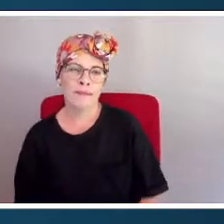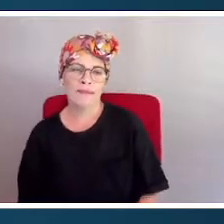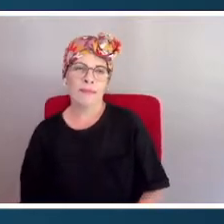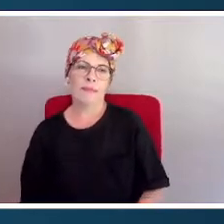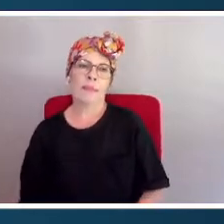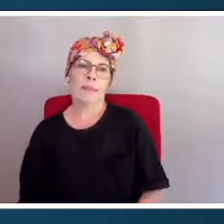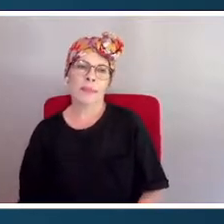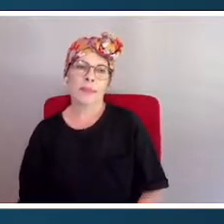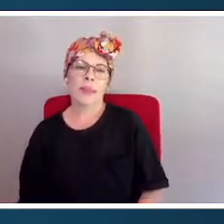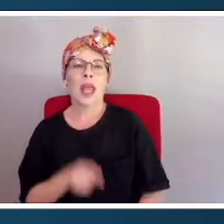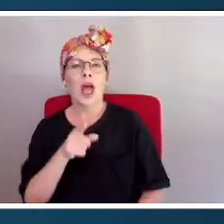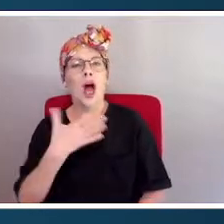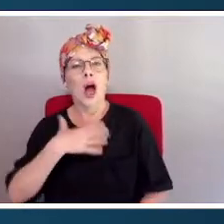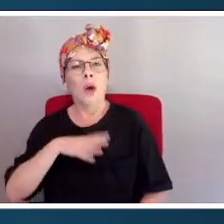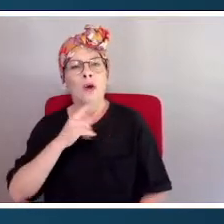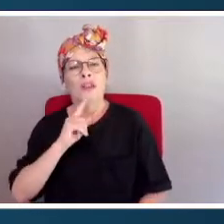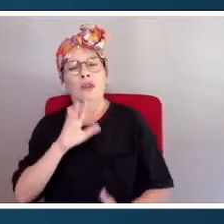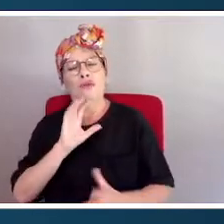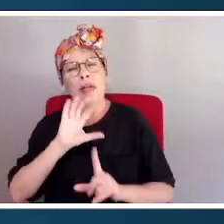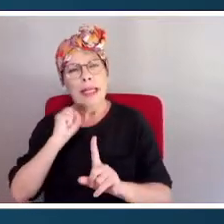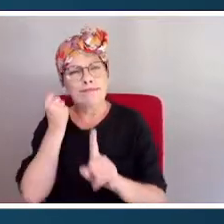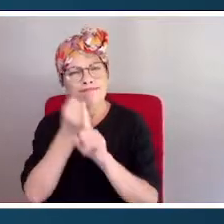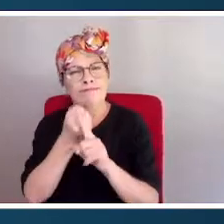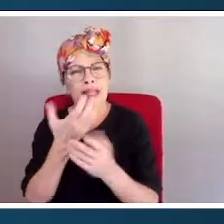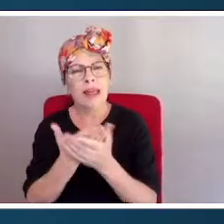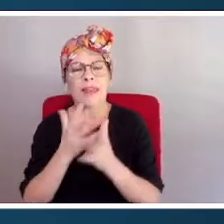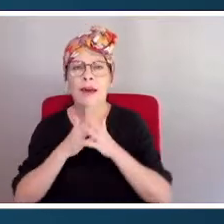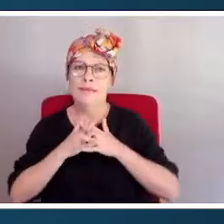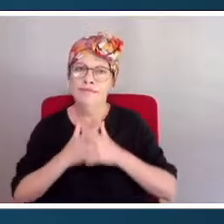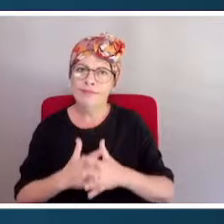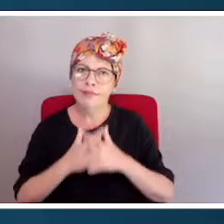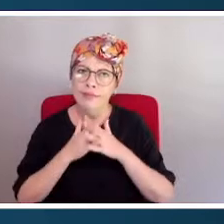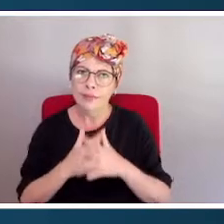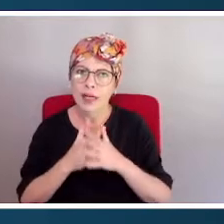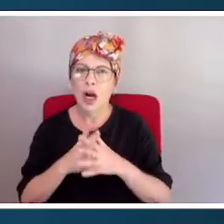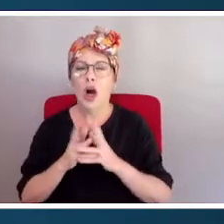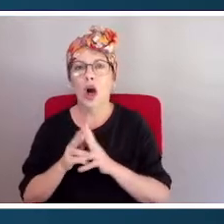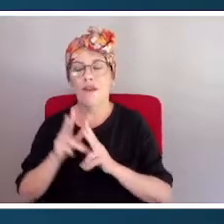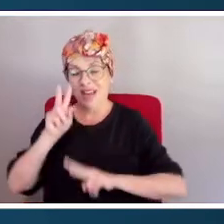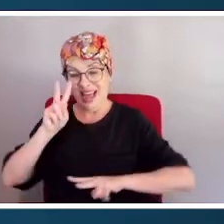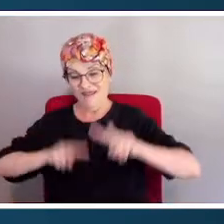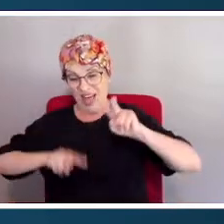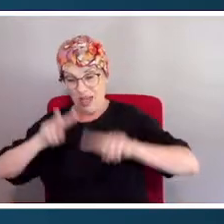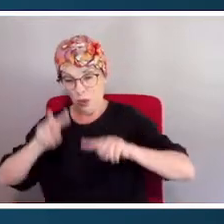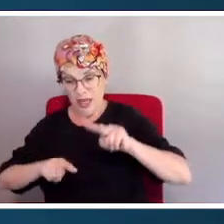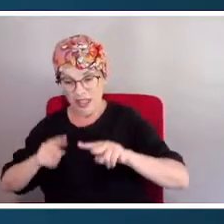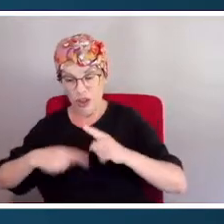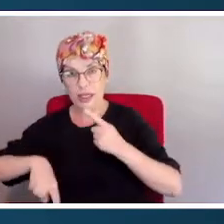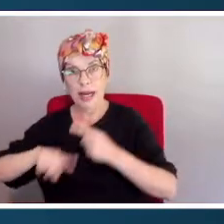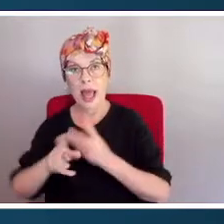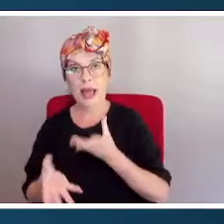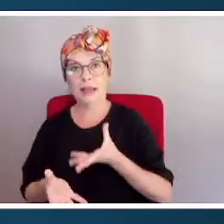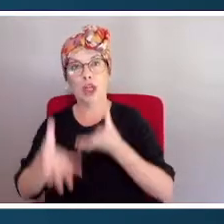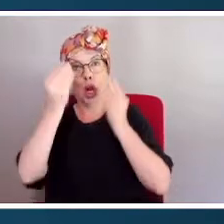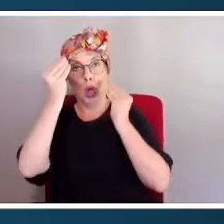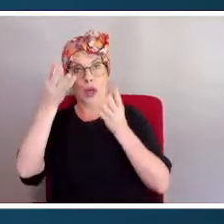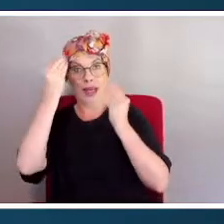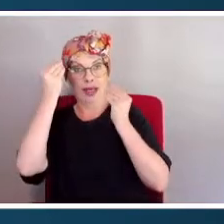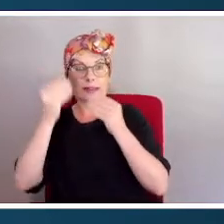evaluation and learning. I know that we invest in monitoring and evaluation during the life of development